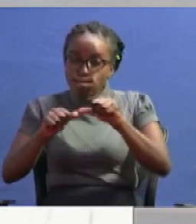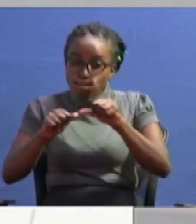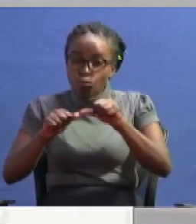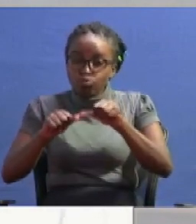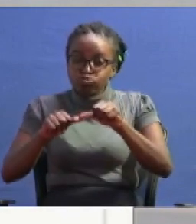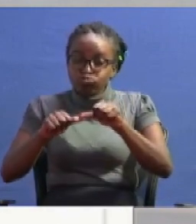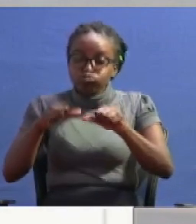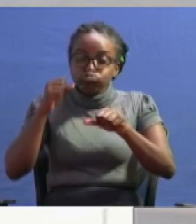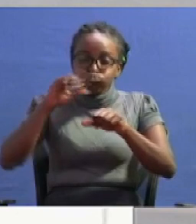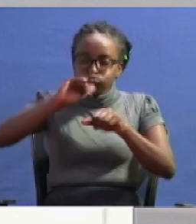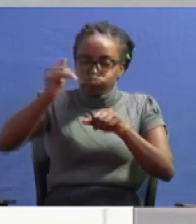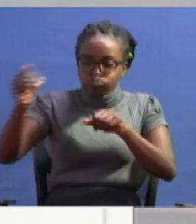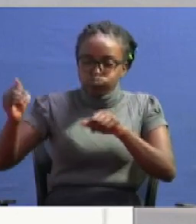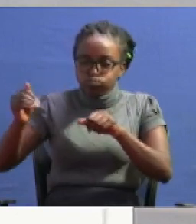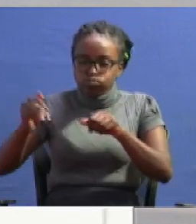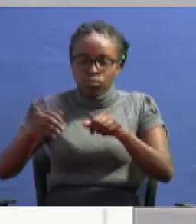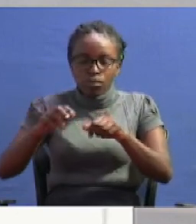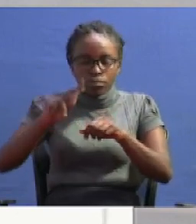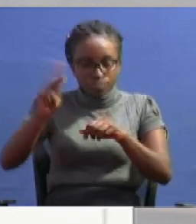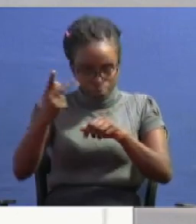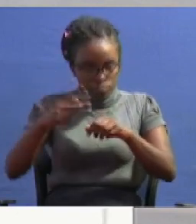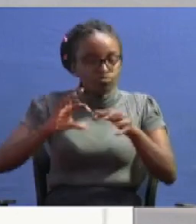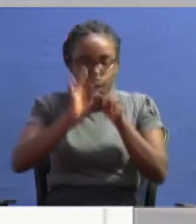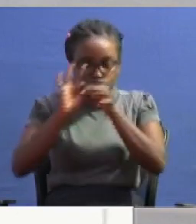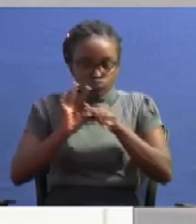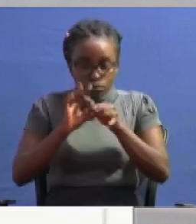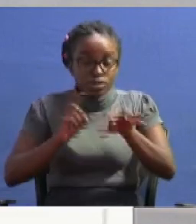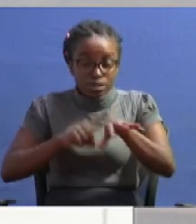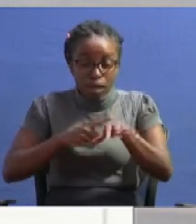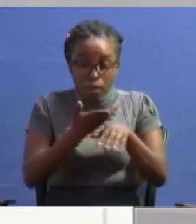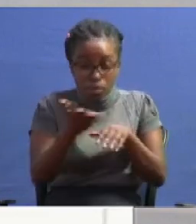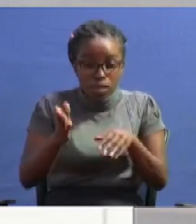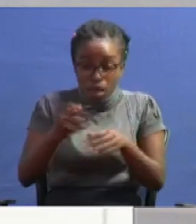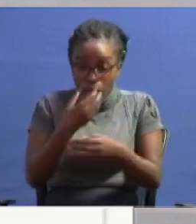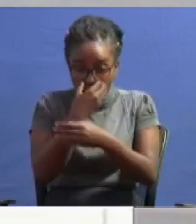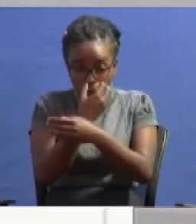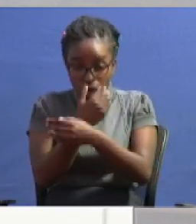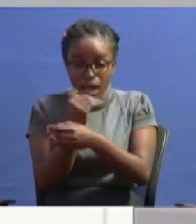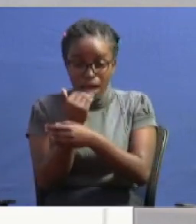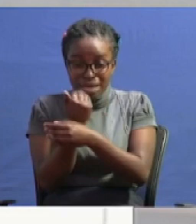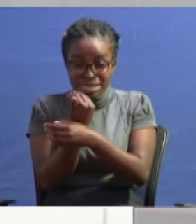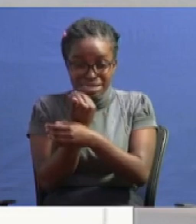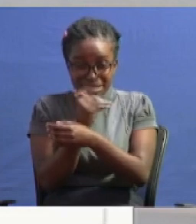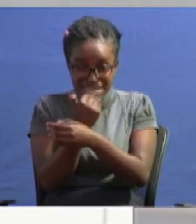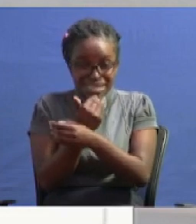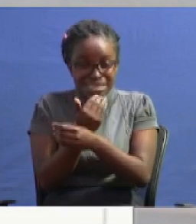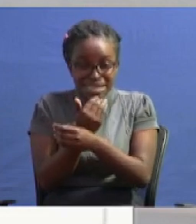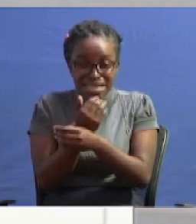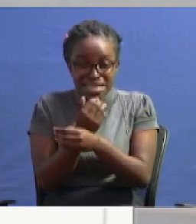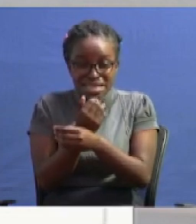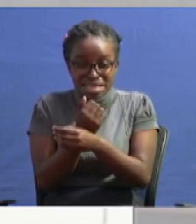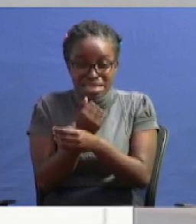why it's very important for him first as a deputy president to safeguard the interest of Mount Kenya people.